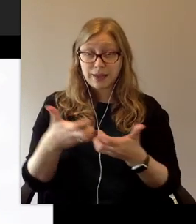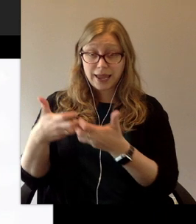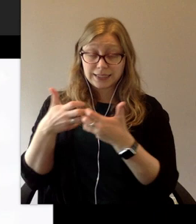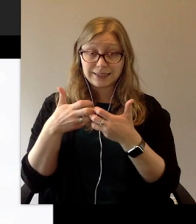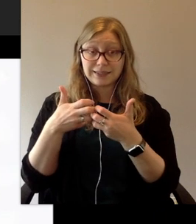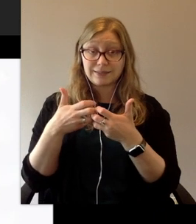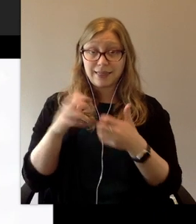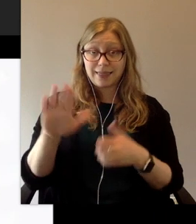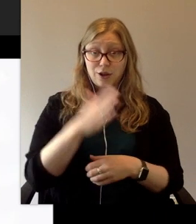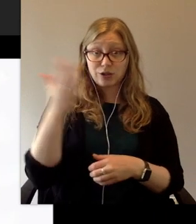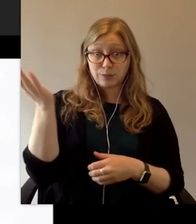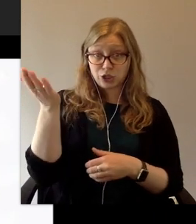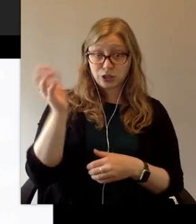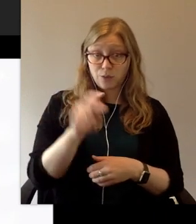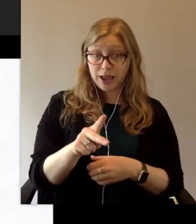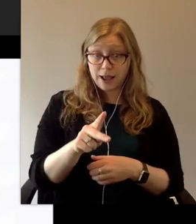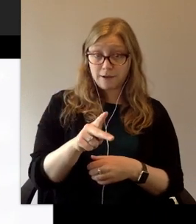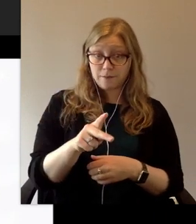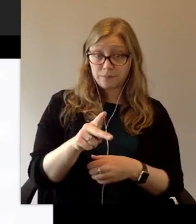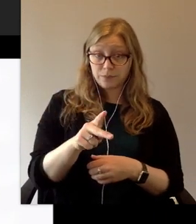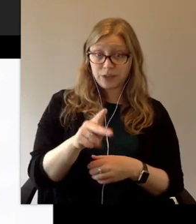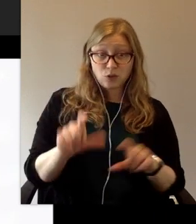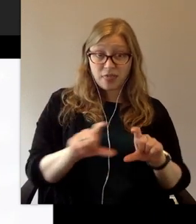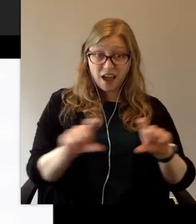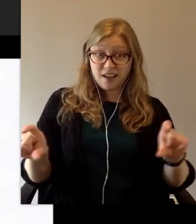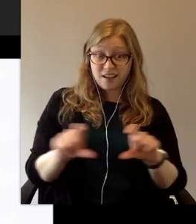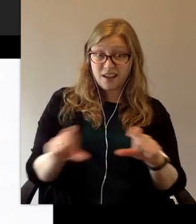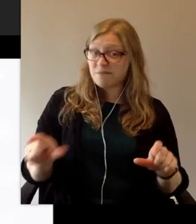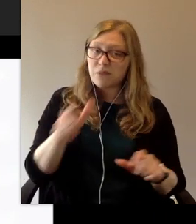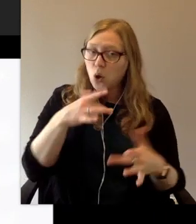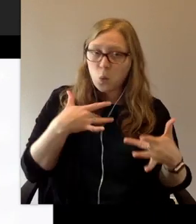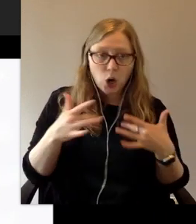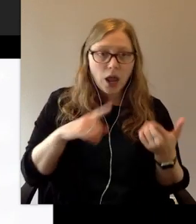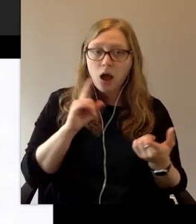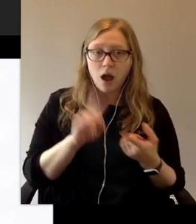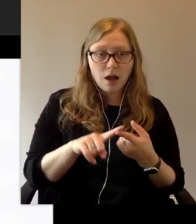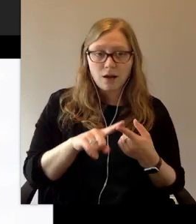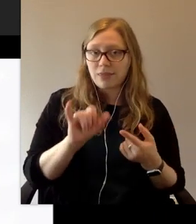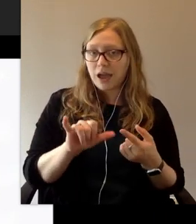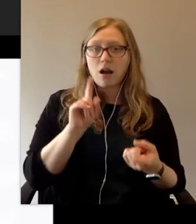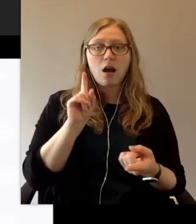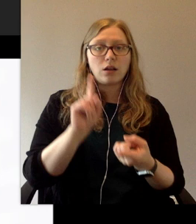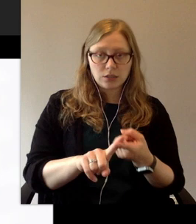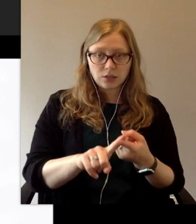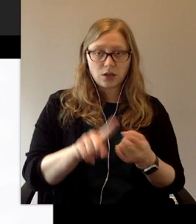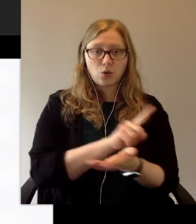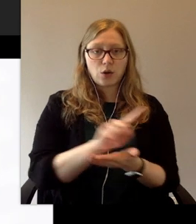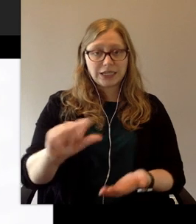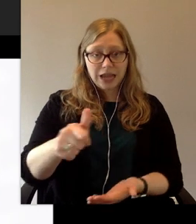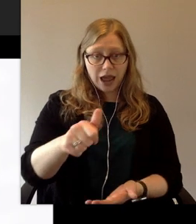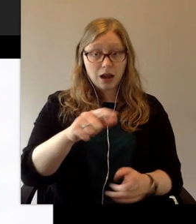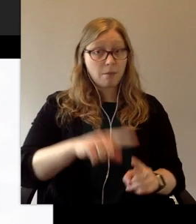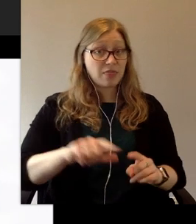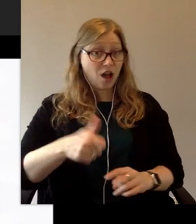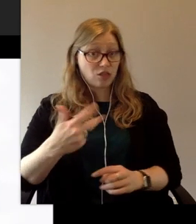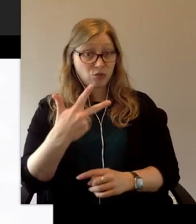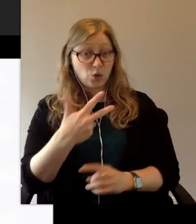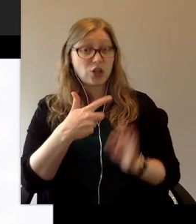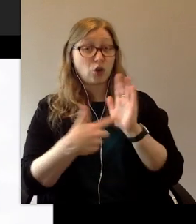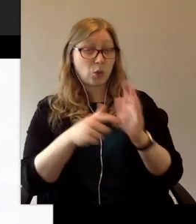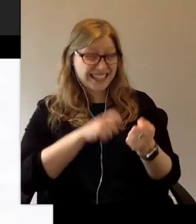So this one, I wouldn't worry about too much until week 10. But the other 3 will show you exactly what you need to do in your